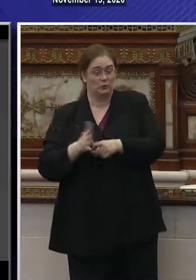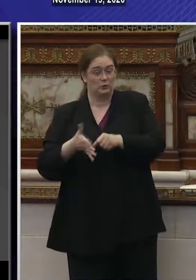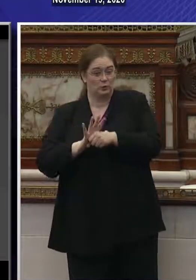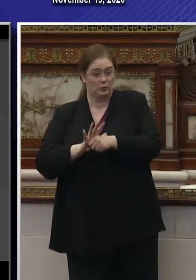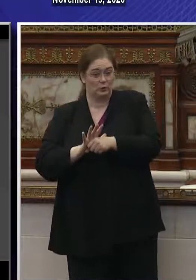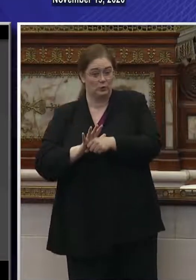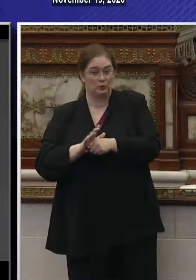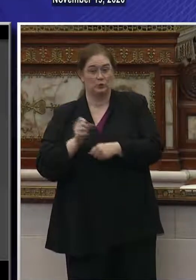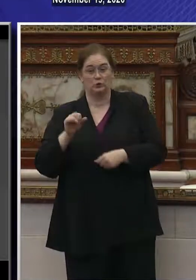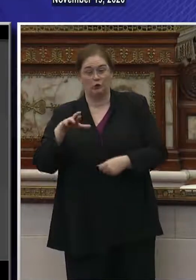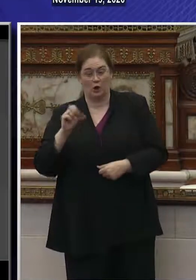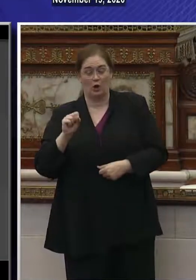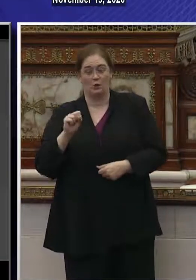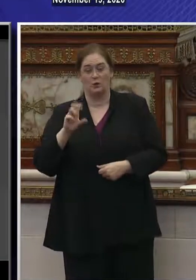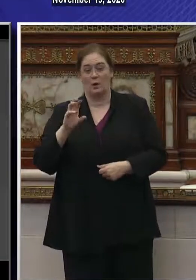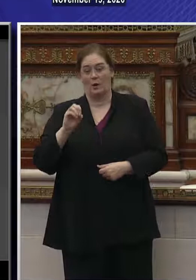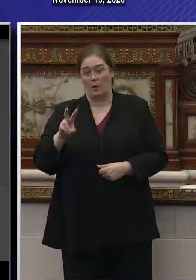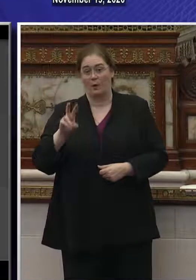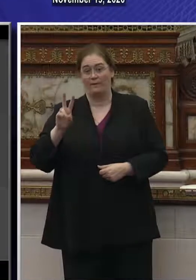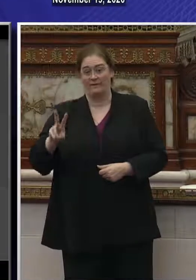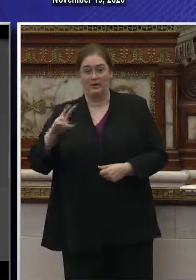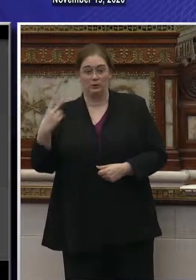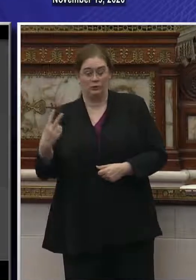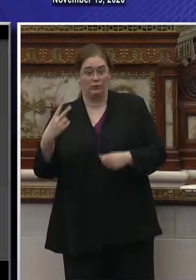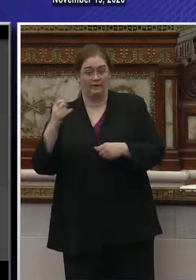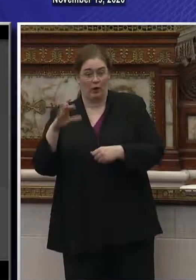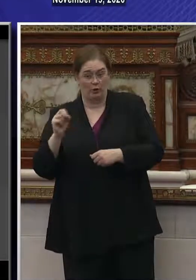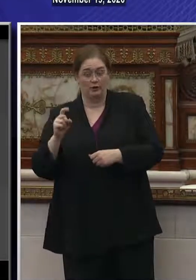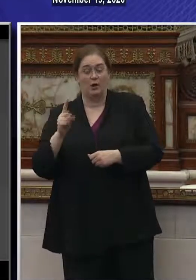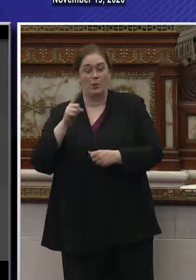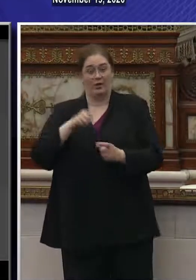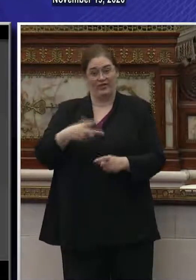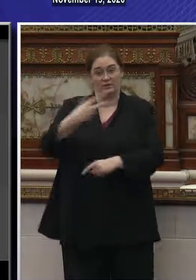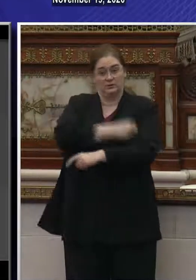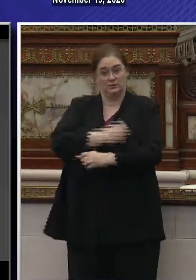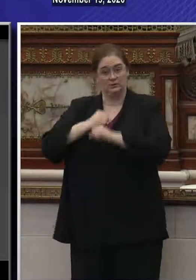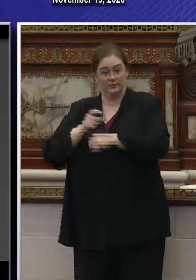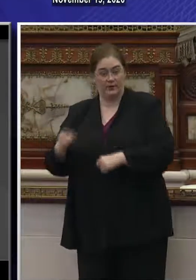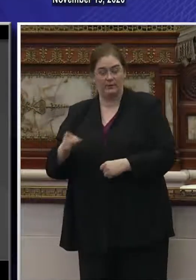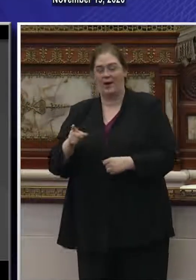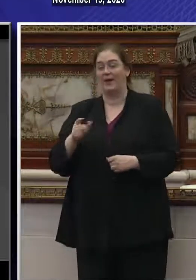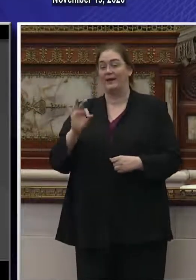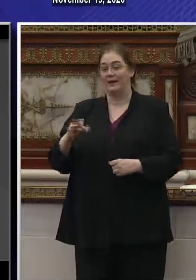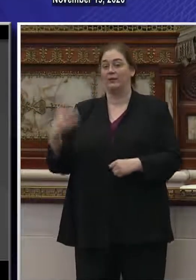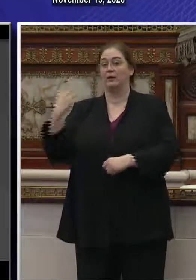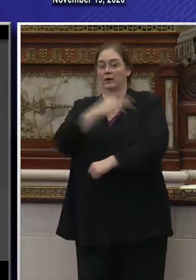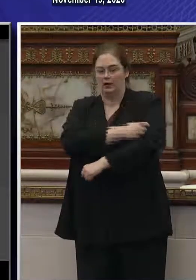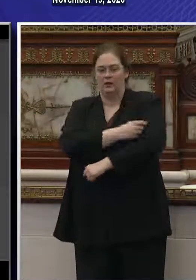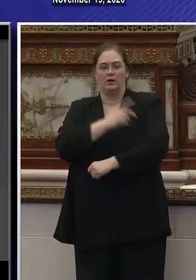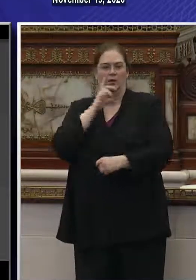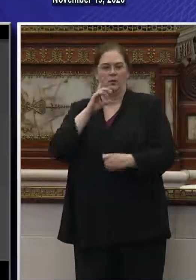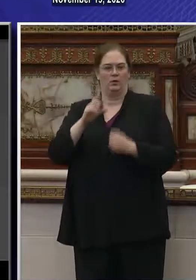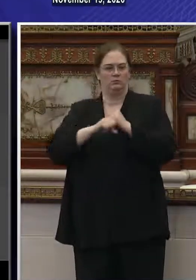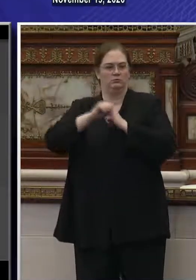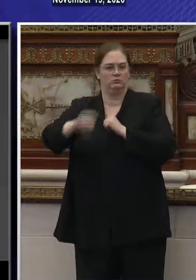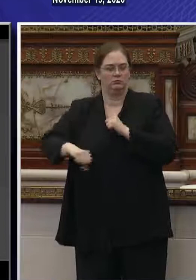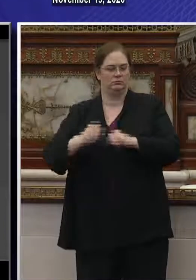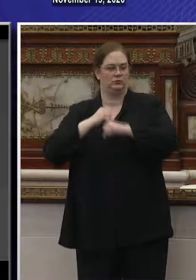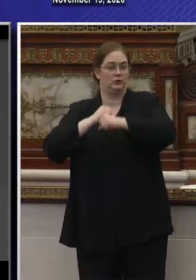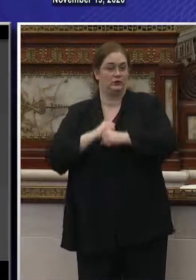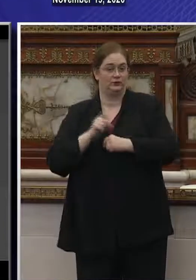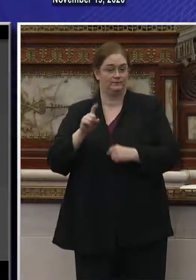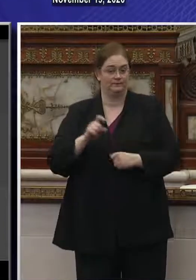to the SARS-CoV-2 virus, and frankly, how long any protection conferred by the vaccine